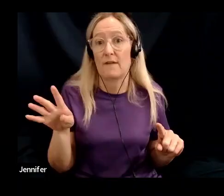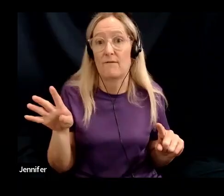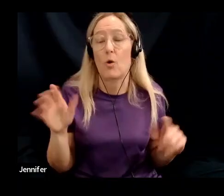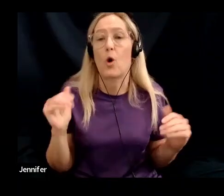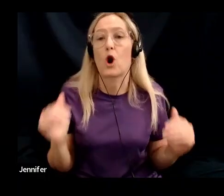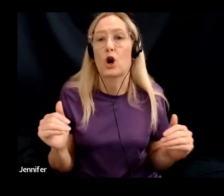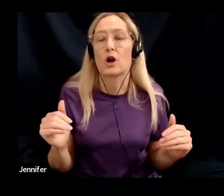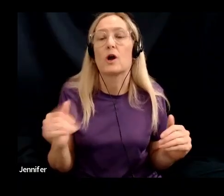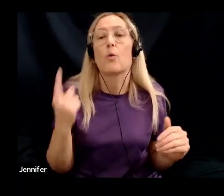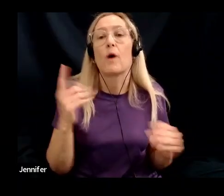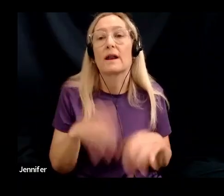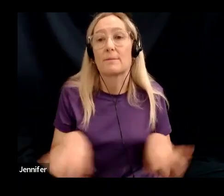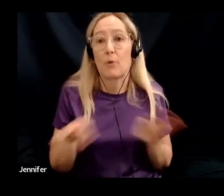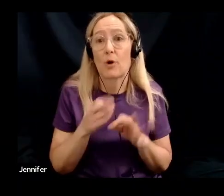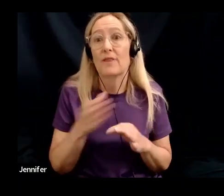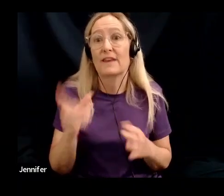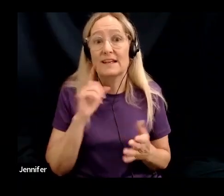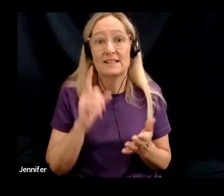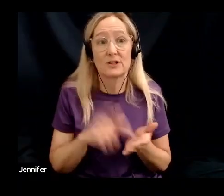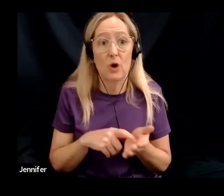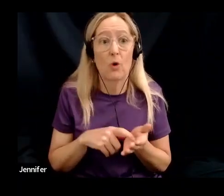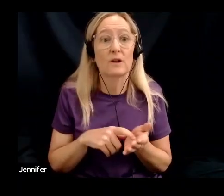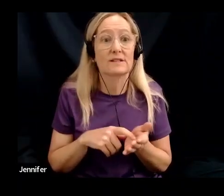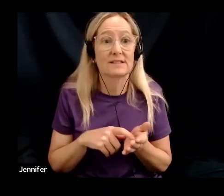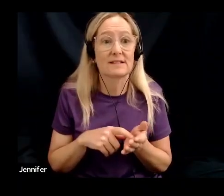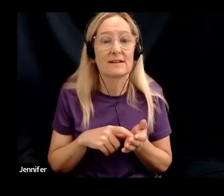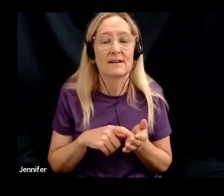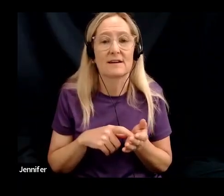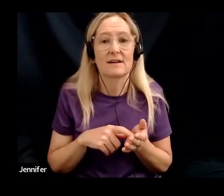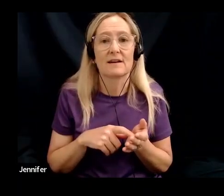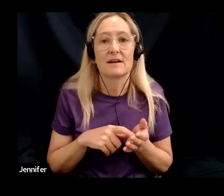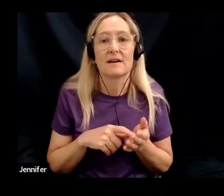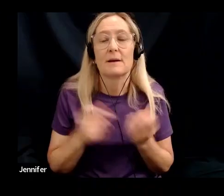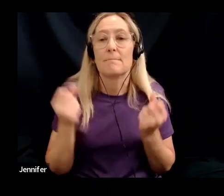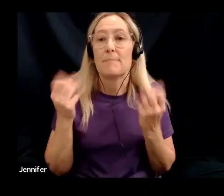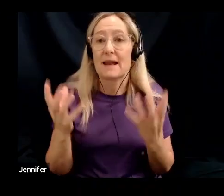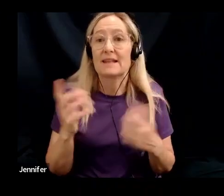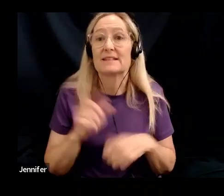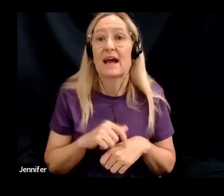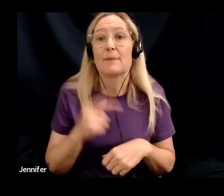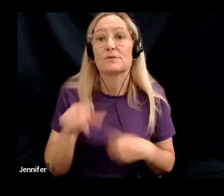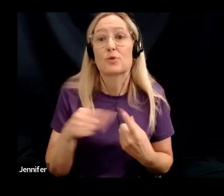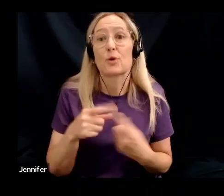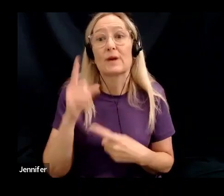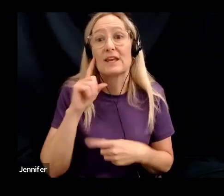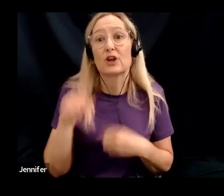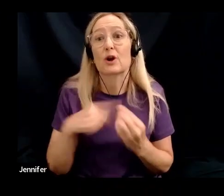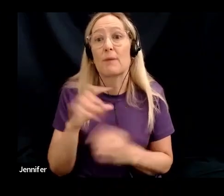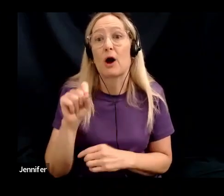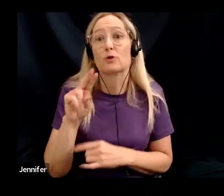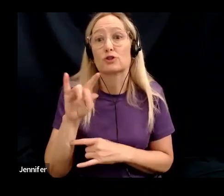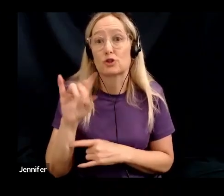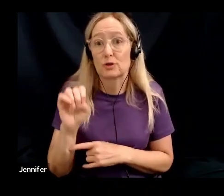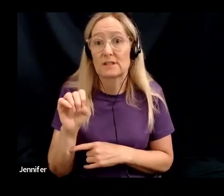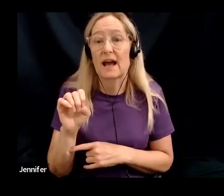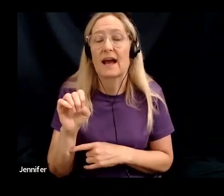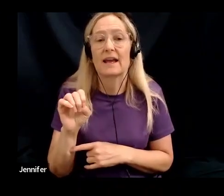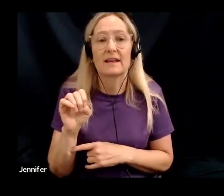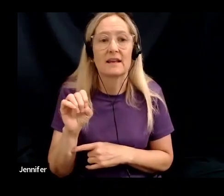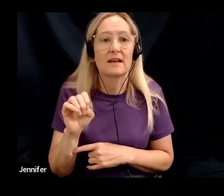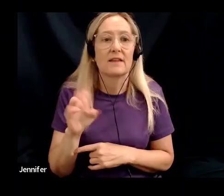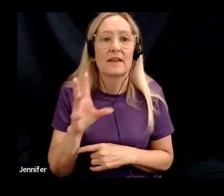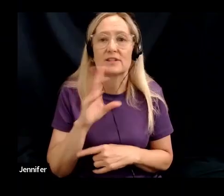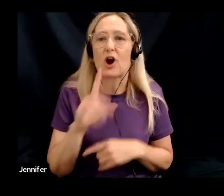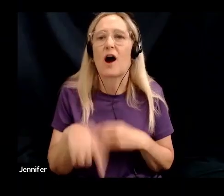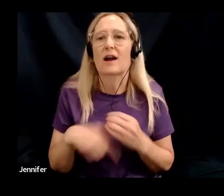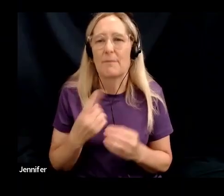I think one important thing to note is that a lot of the times when we hear the topic of suicide, it's, kind